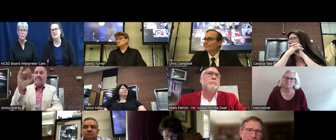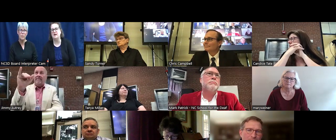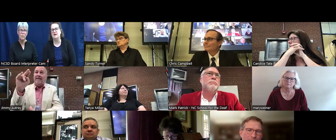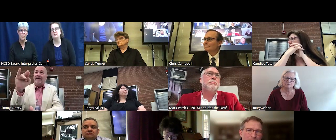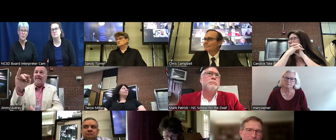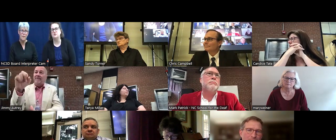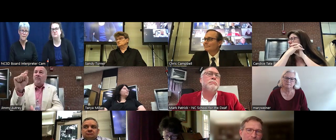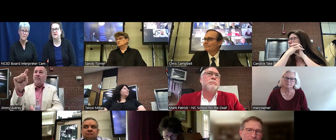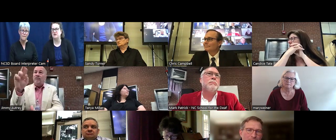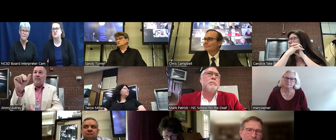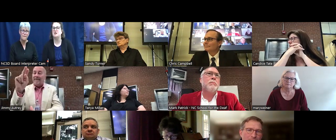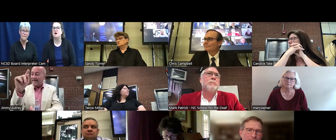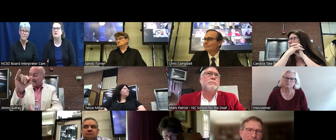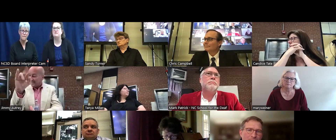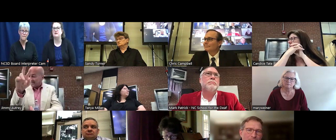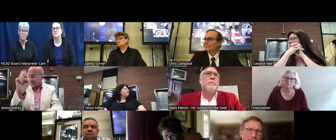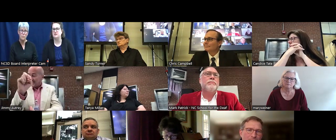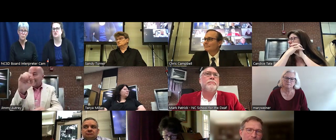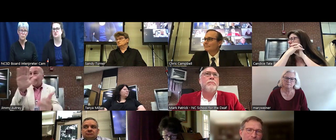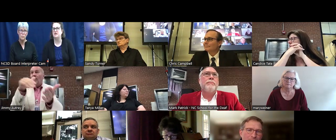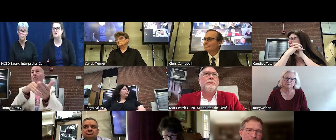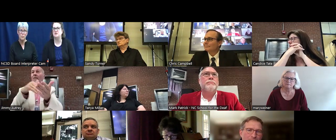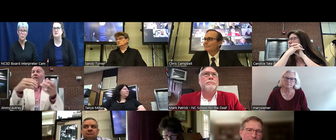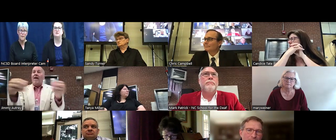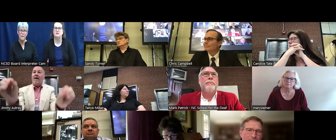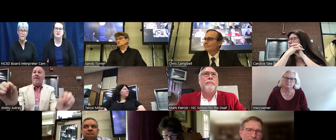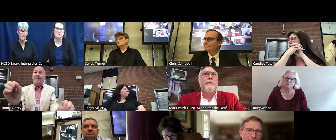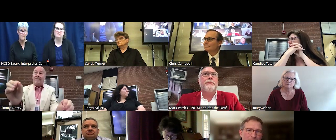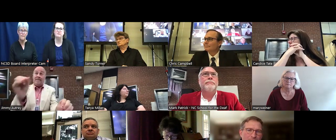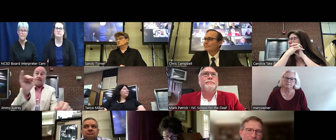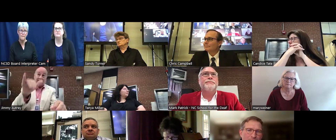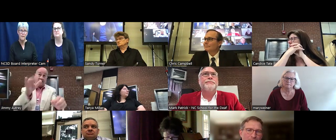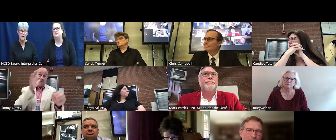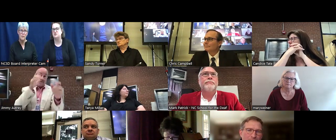doing that observation of administration